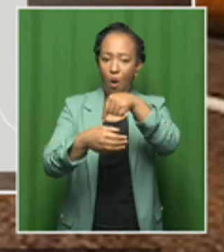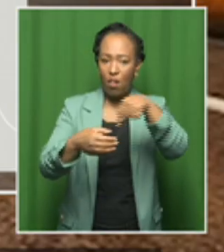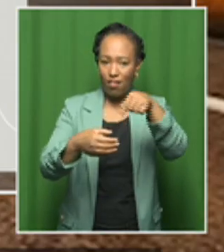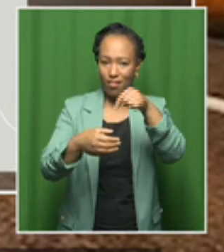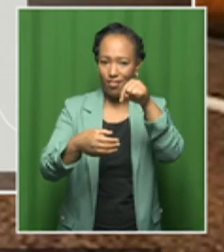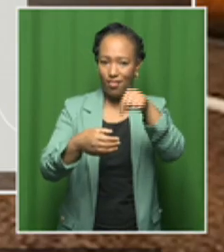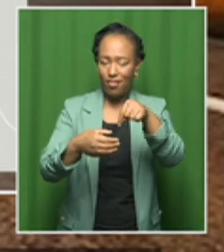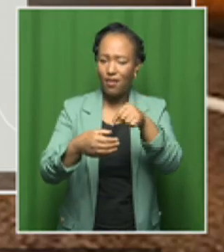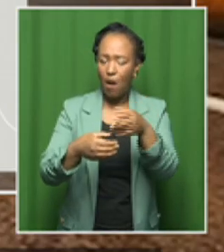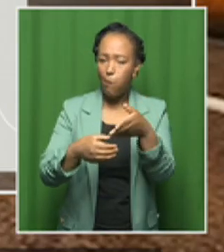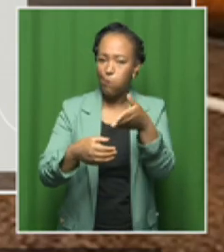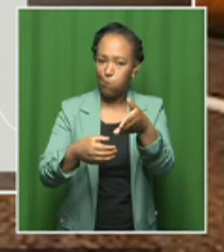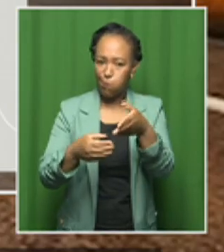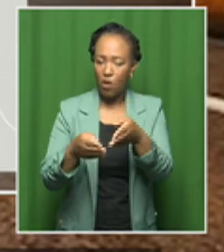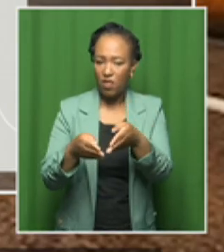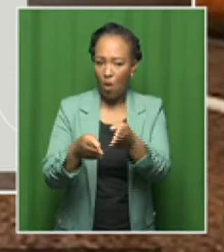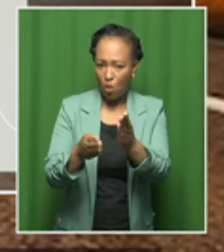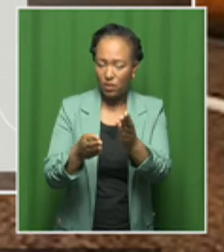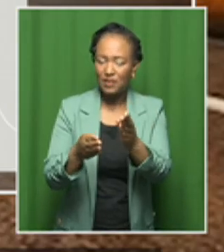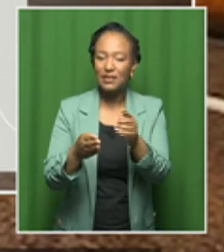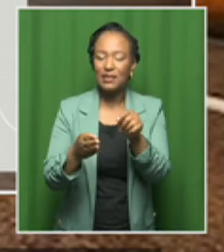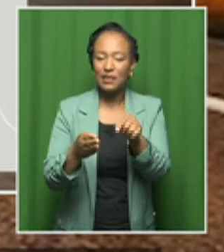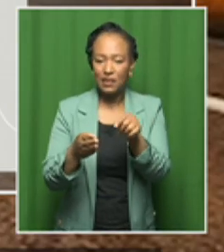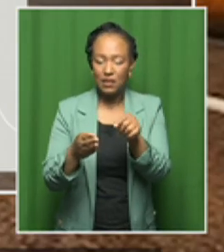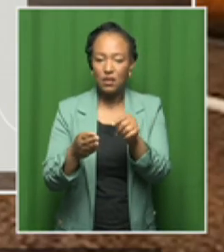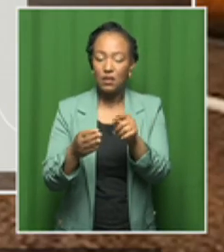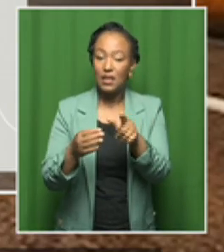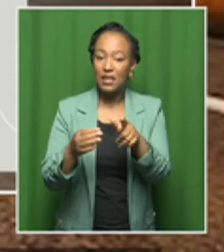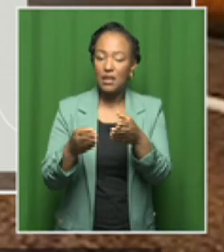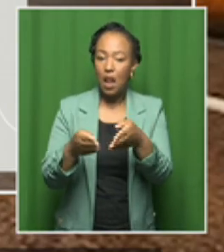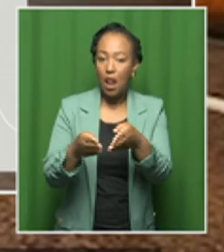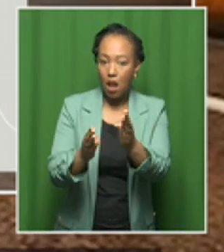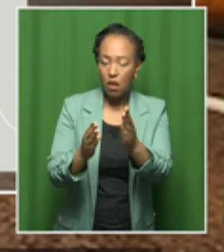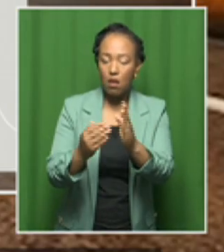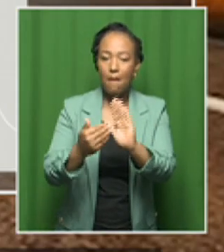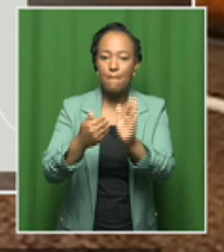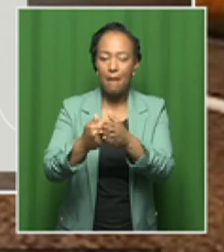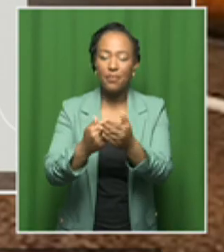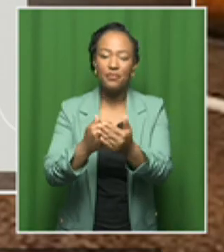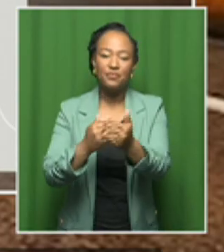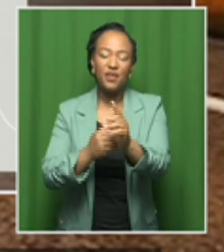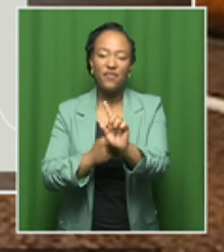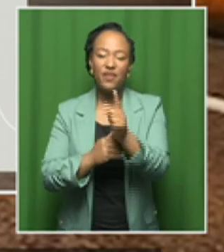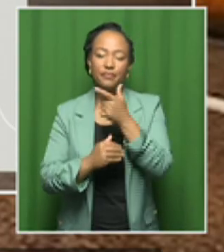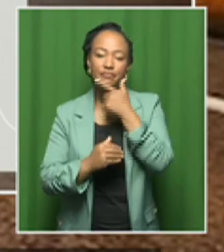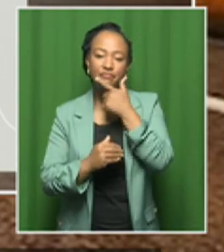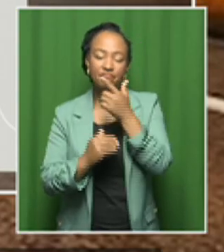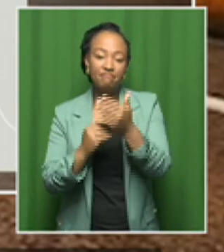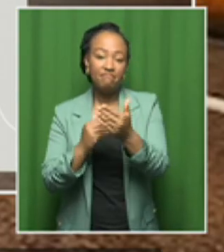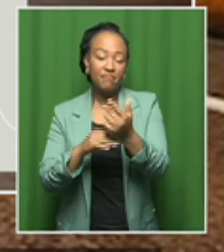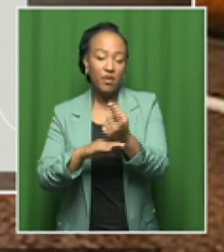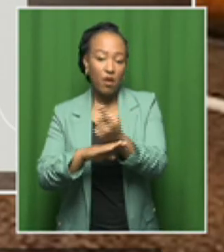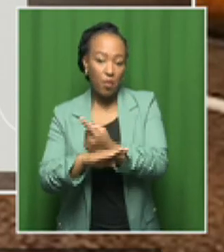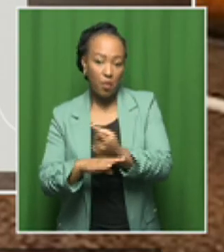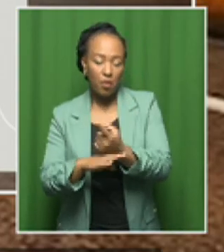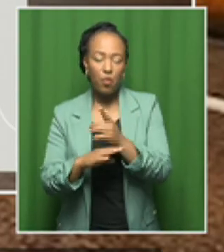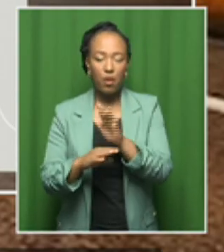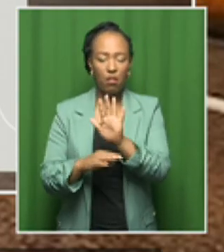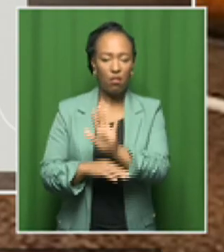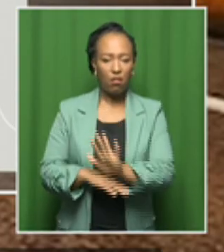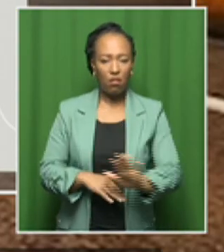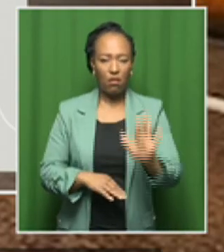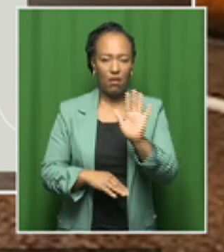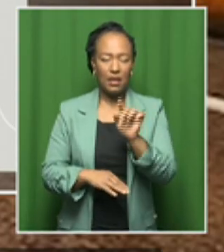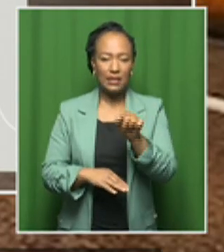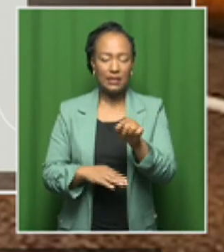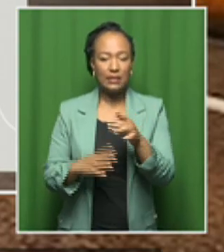lane restrictions, but there's another lane that's closed, and it'll stay closed until the 1st of December. So over the next couple of hours, we'll really get a good idea of just how much